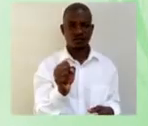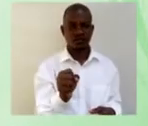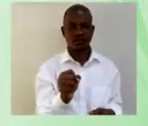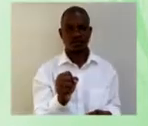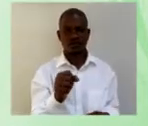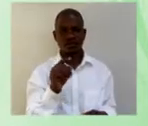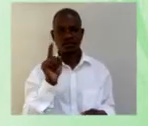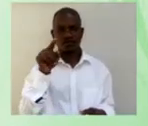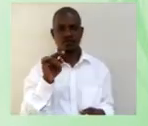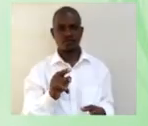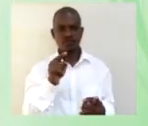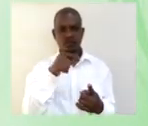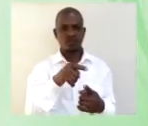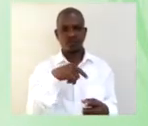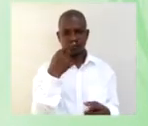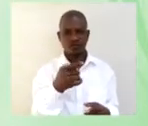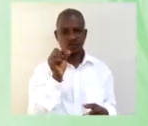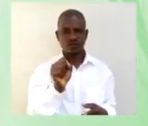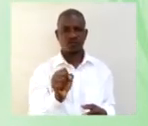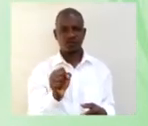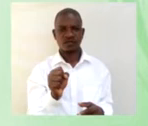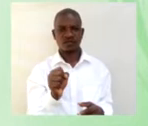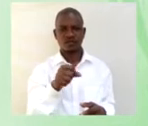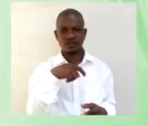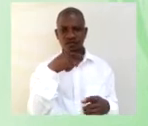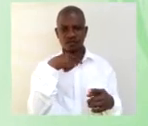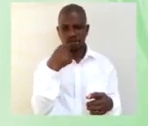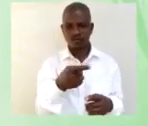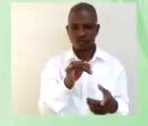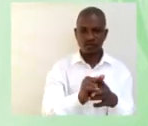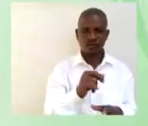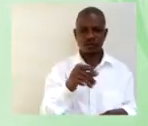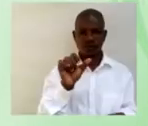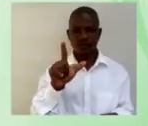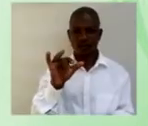says. Say, says. Pronounce